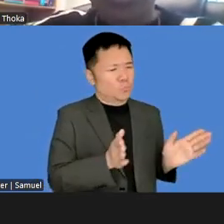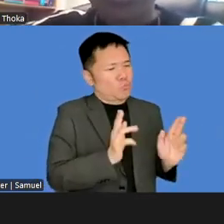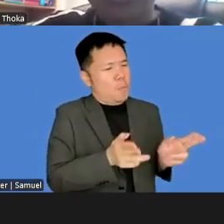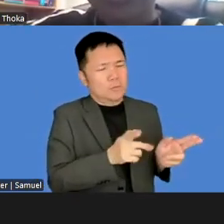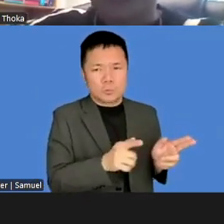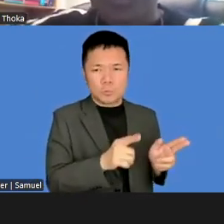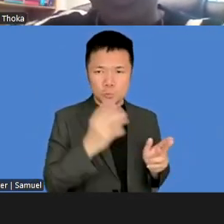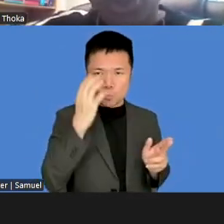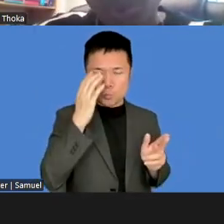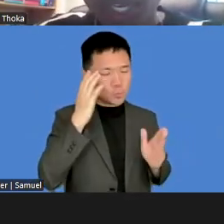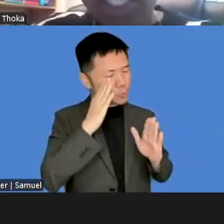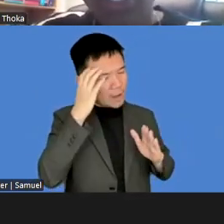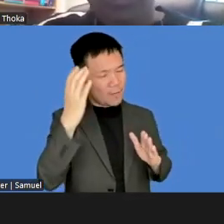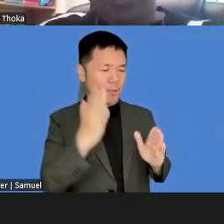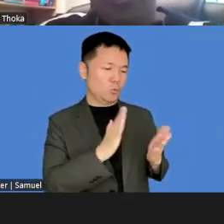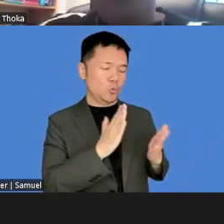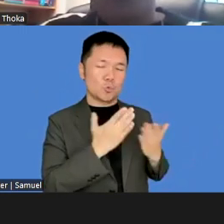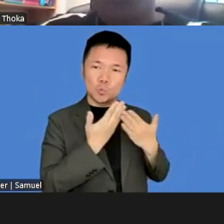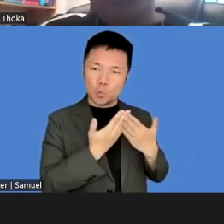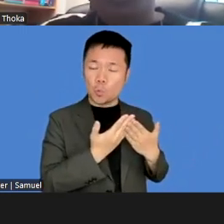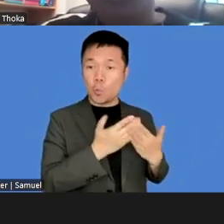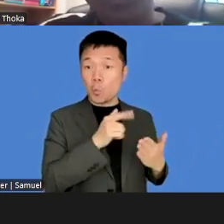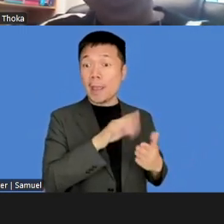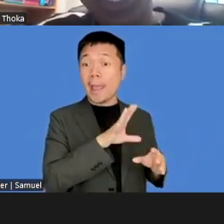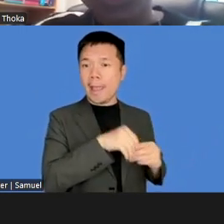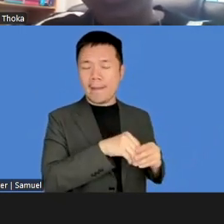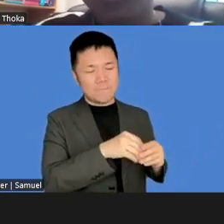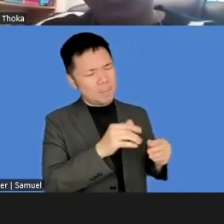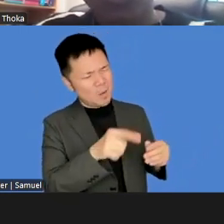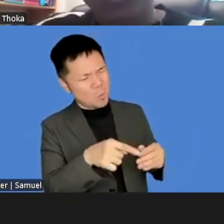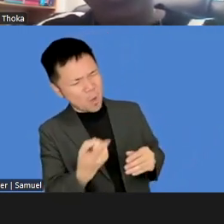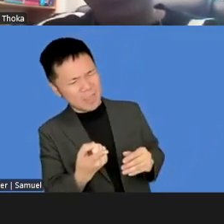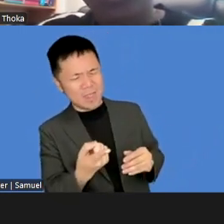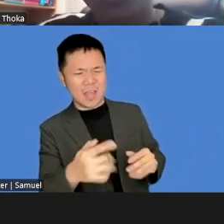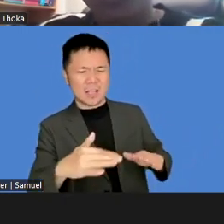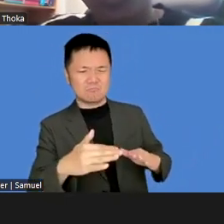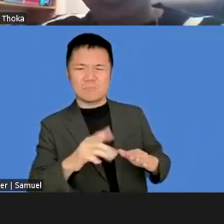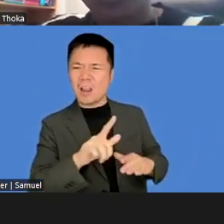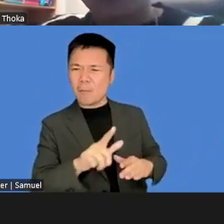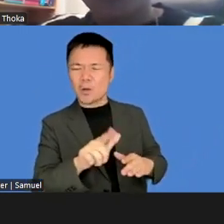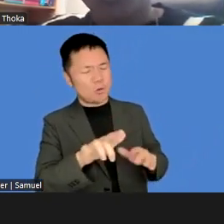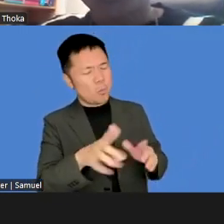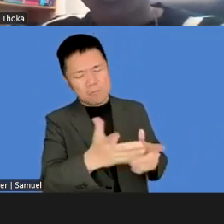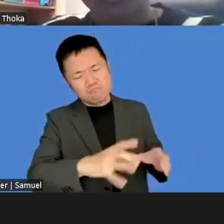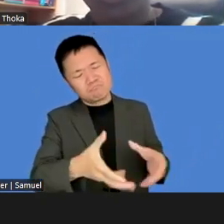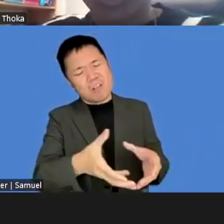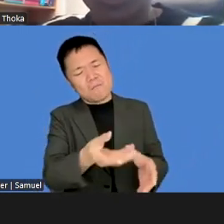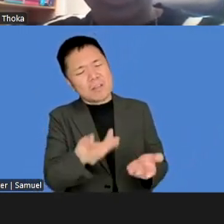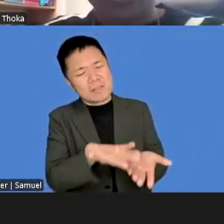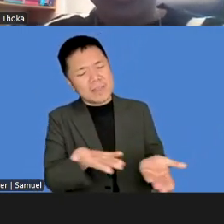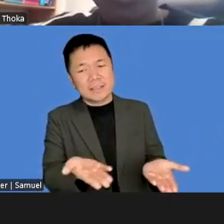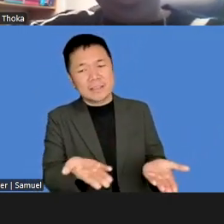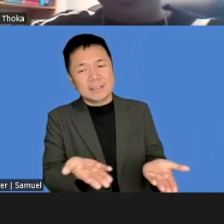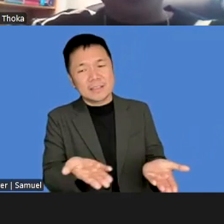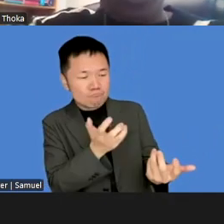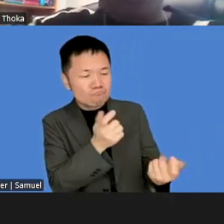resource centers attached to it, which provide education for children with special educational